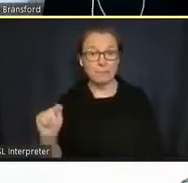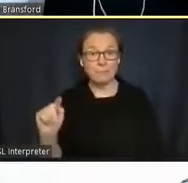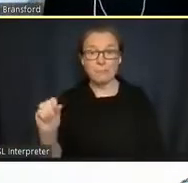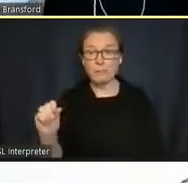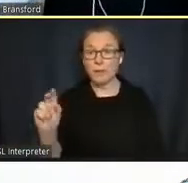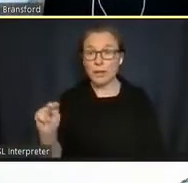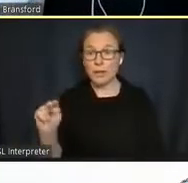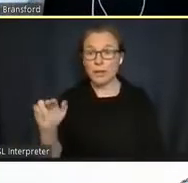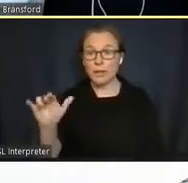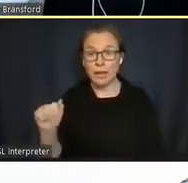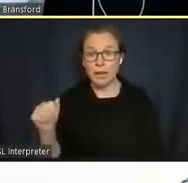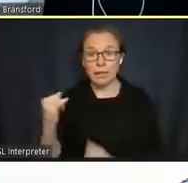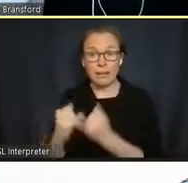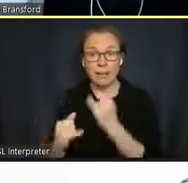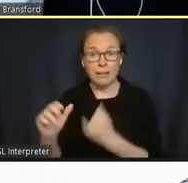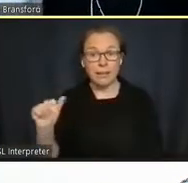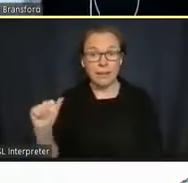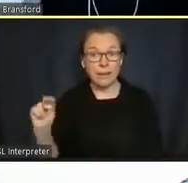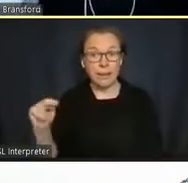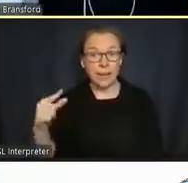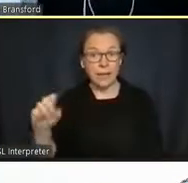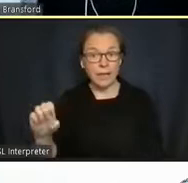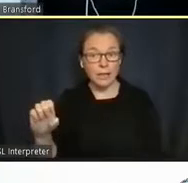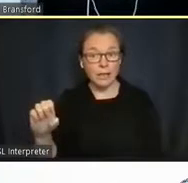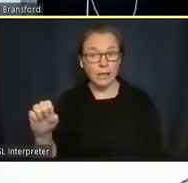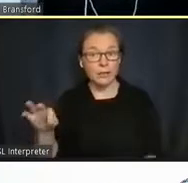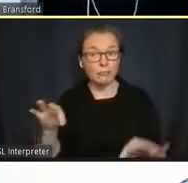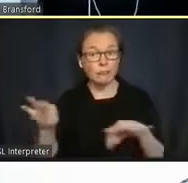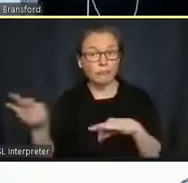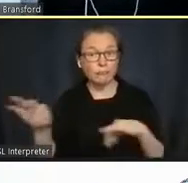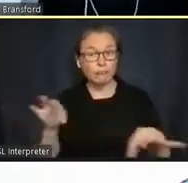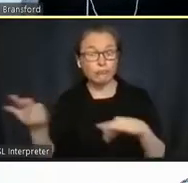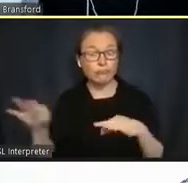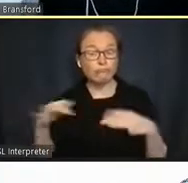her presentation about the county budget.